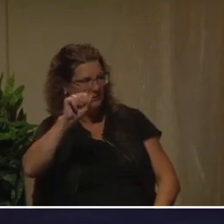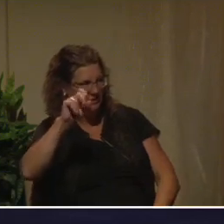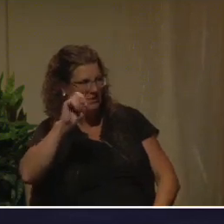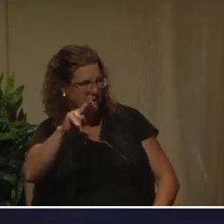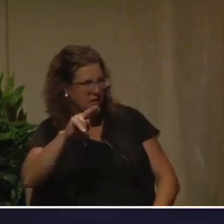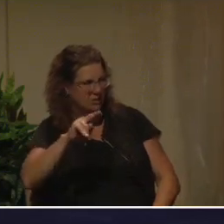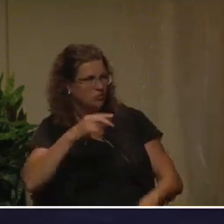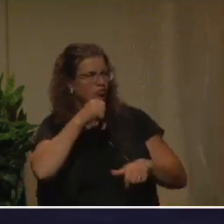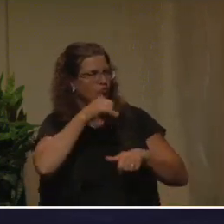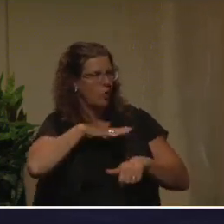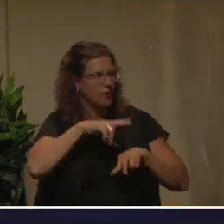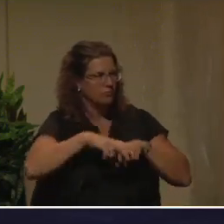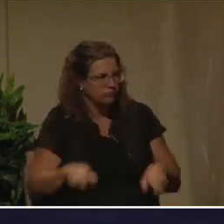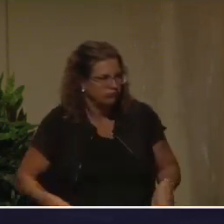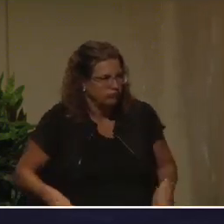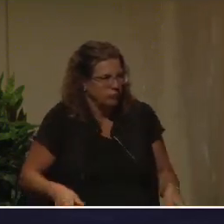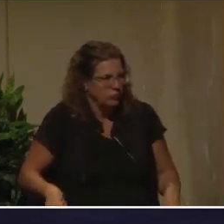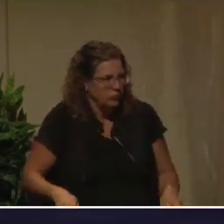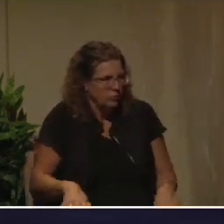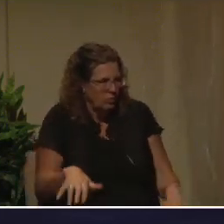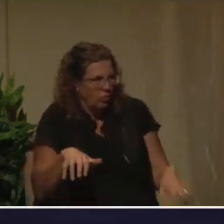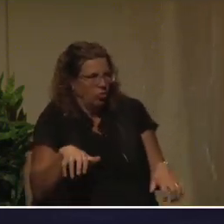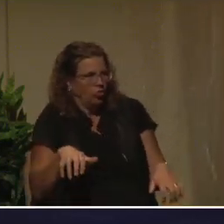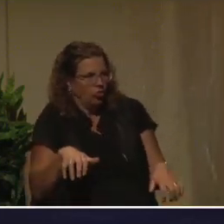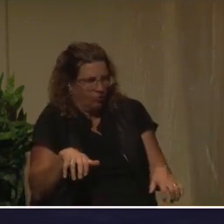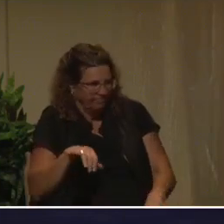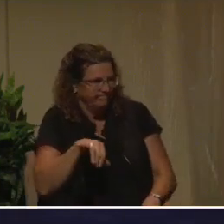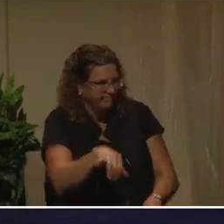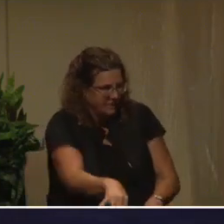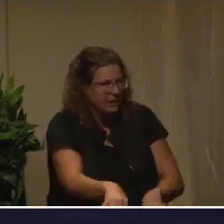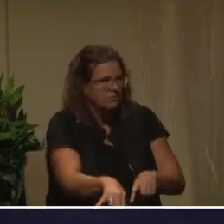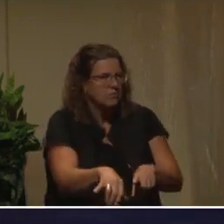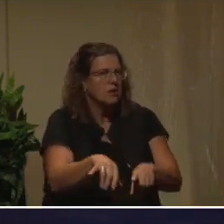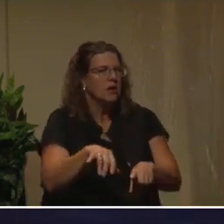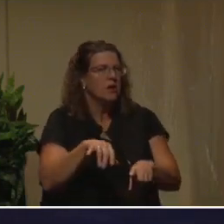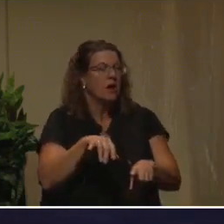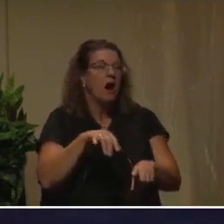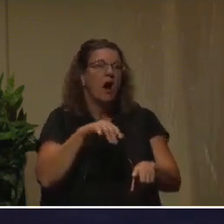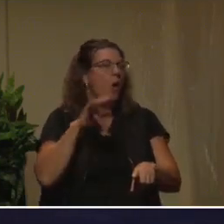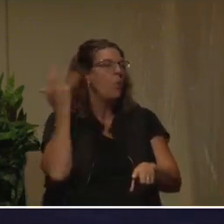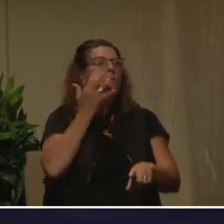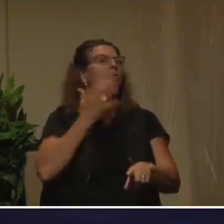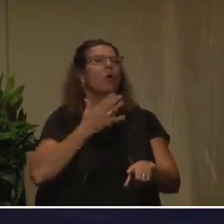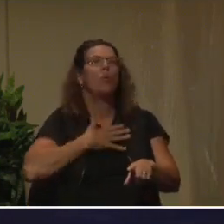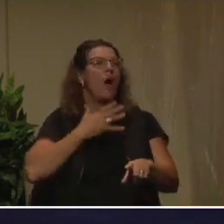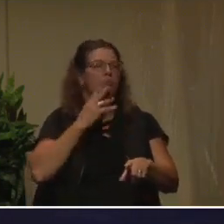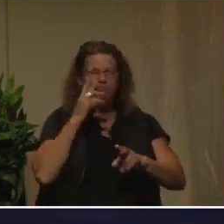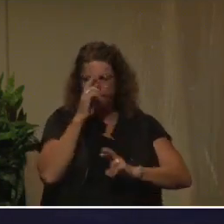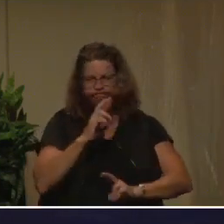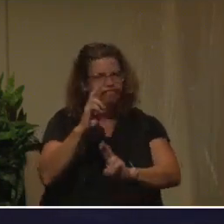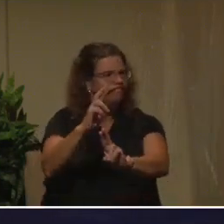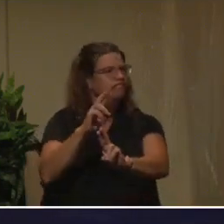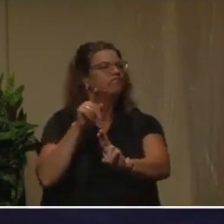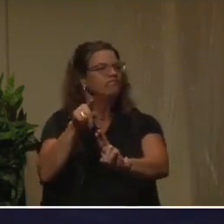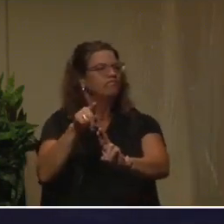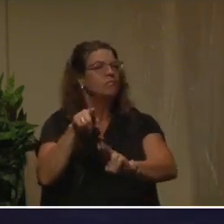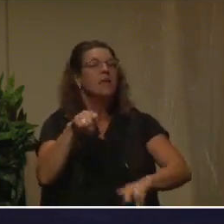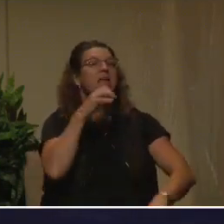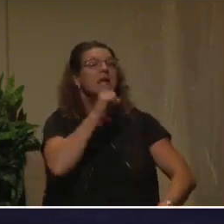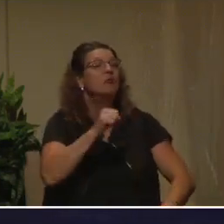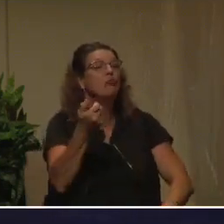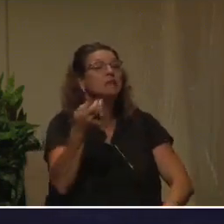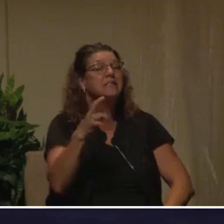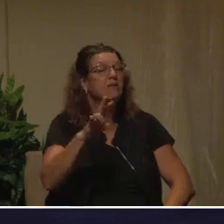generation, if you're here, you could benefit from hearing her story and knowing her story and looking into her a little bit. 17,